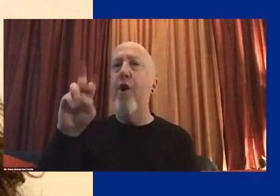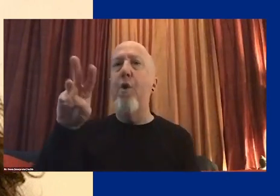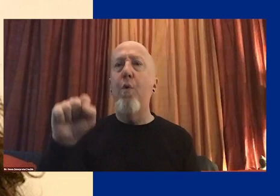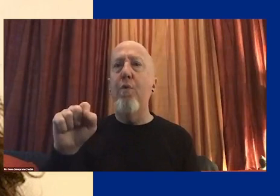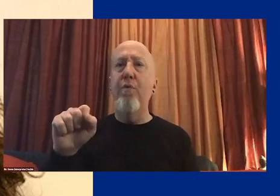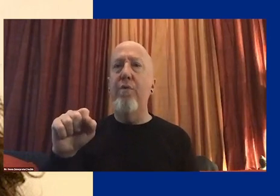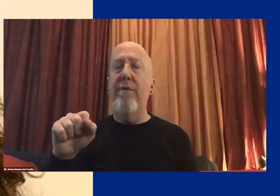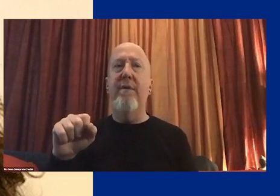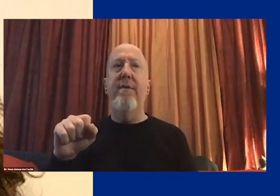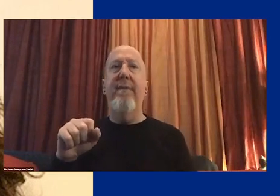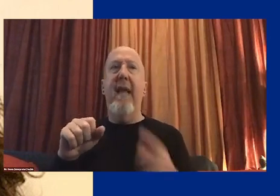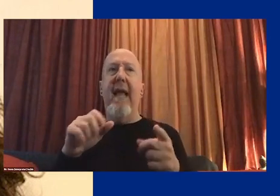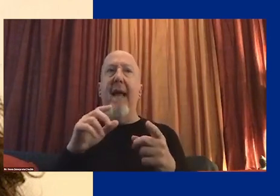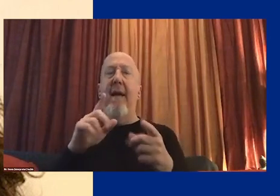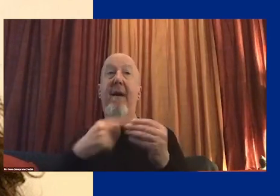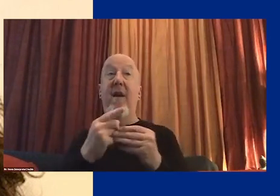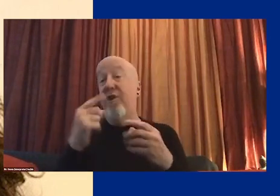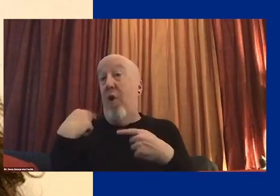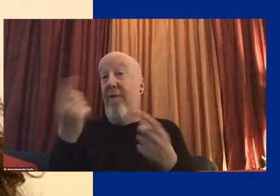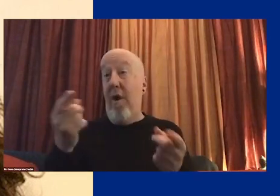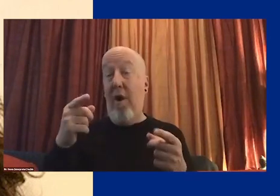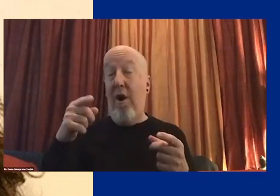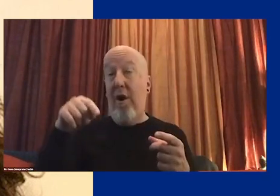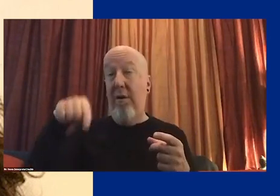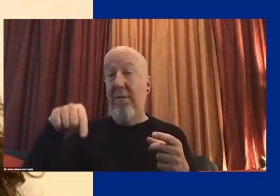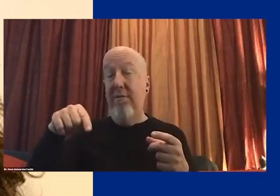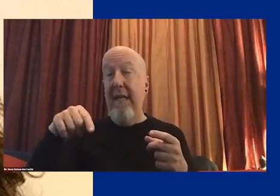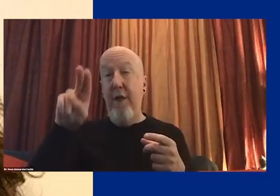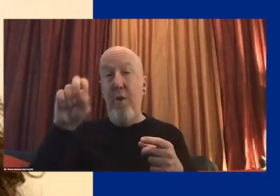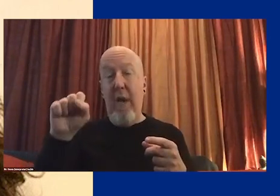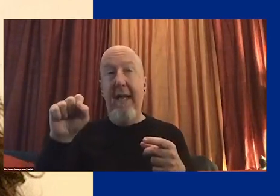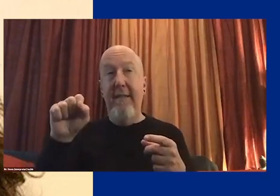so far in this country, we don't